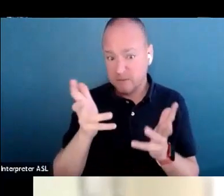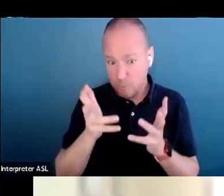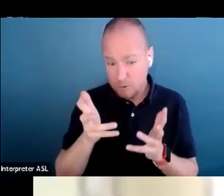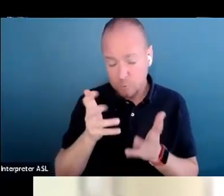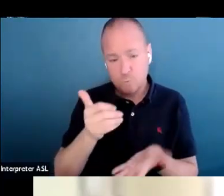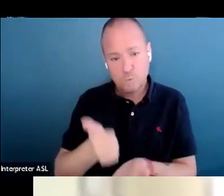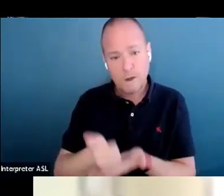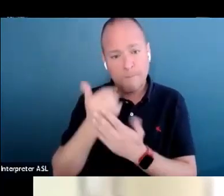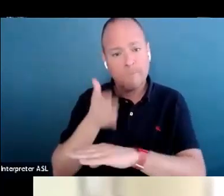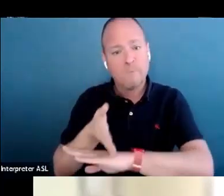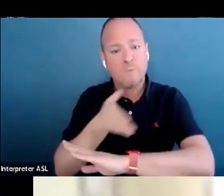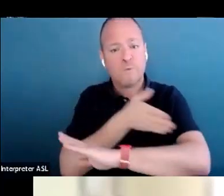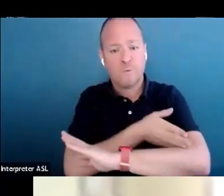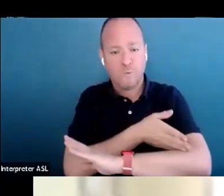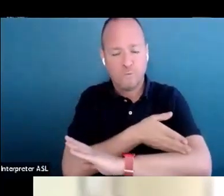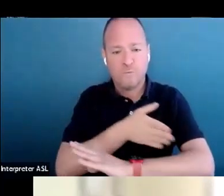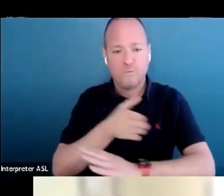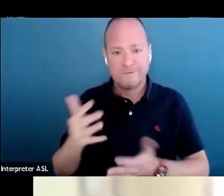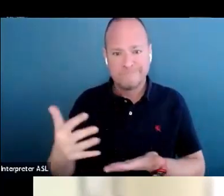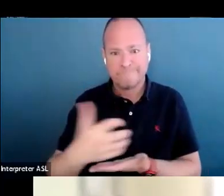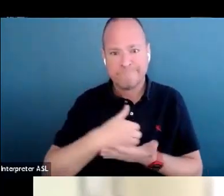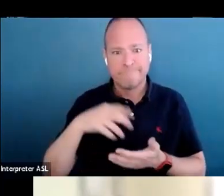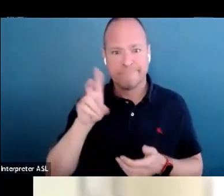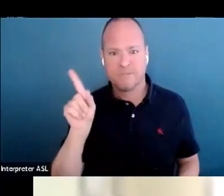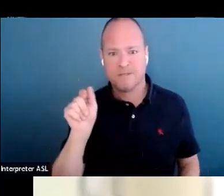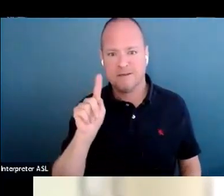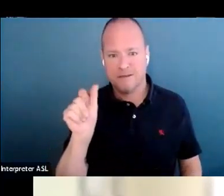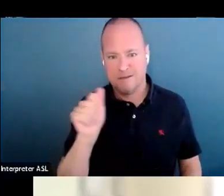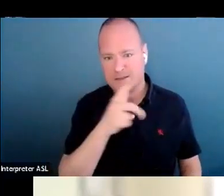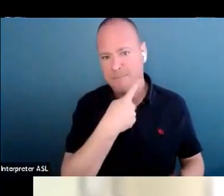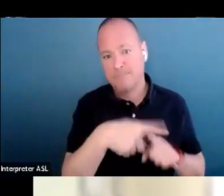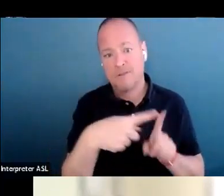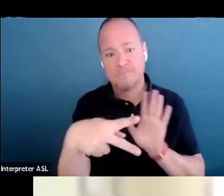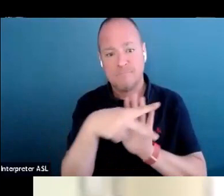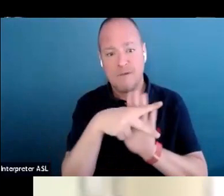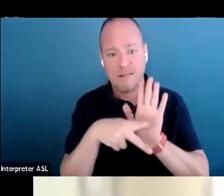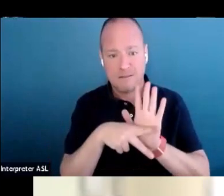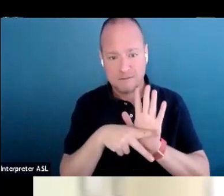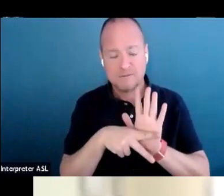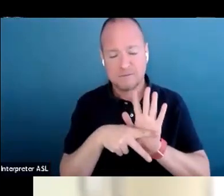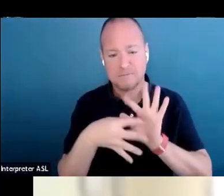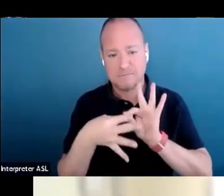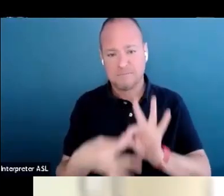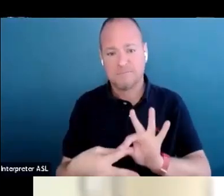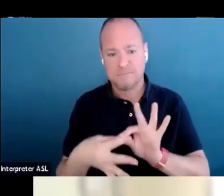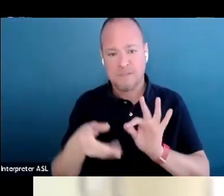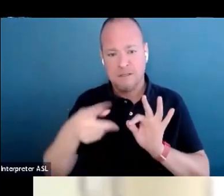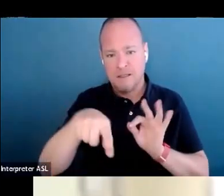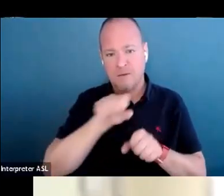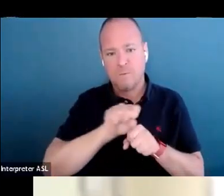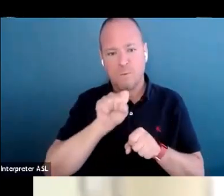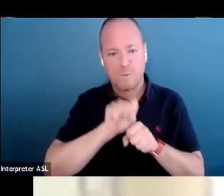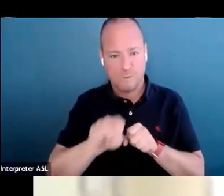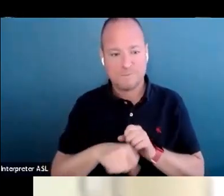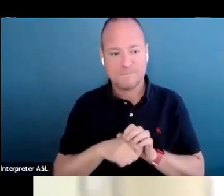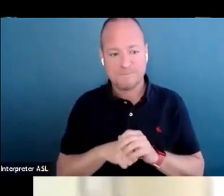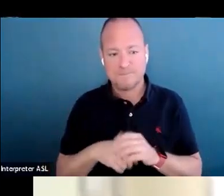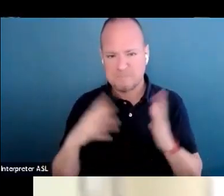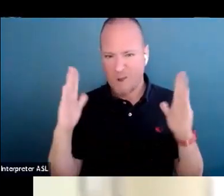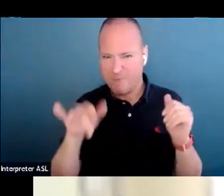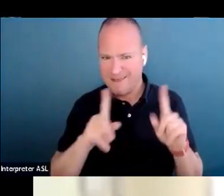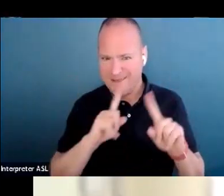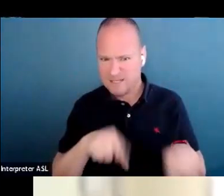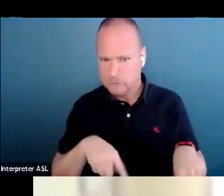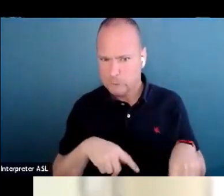improve data collection and policies surrounding those efforts. So I hope that answers